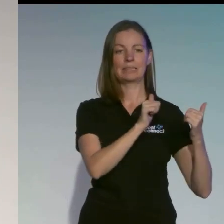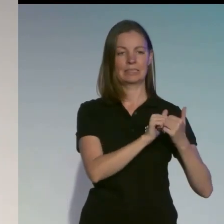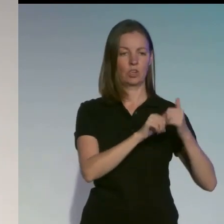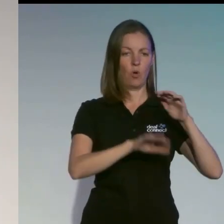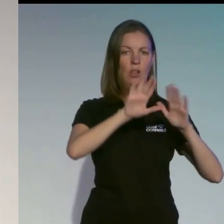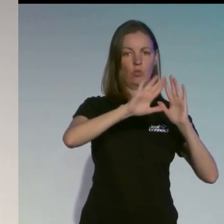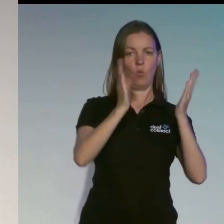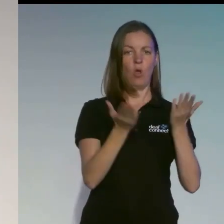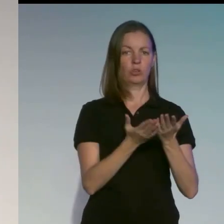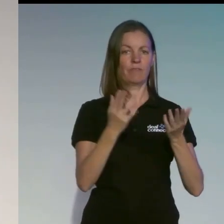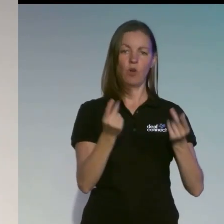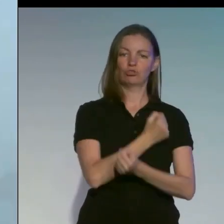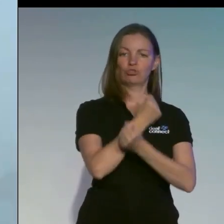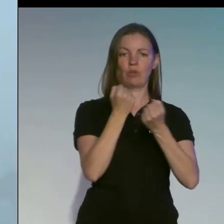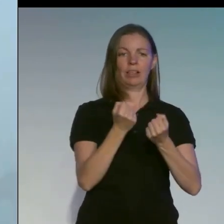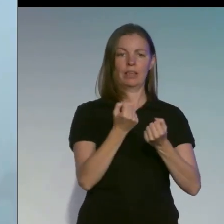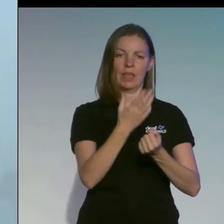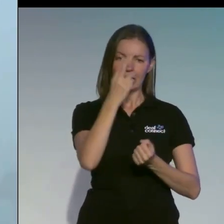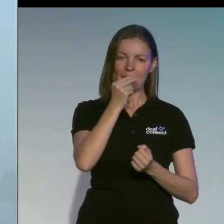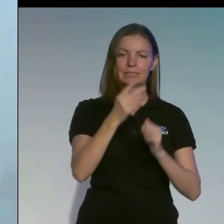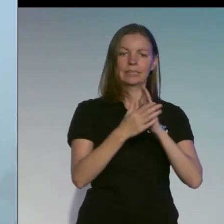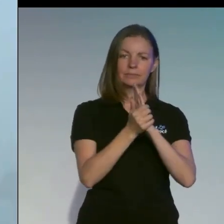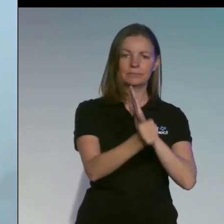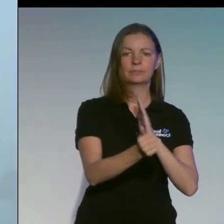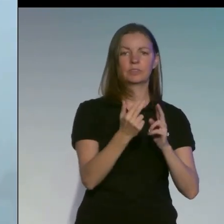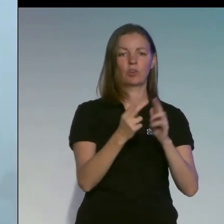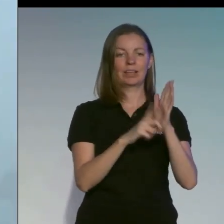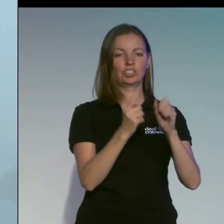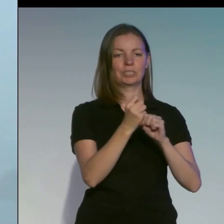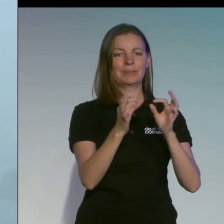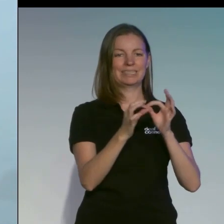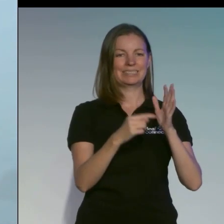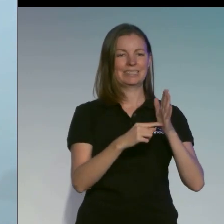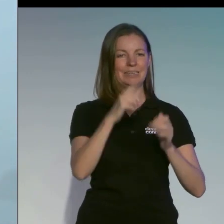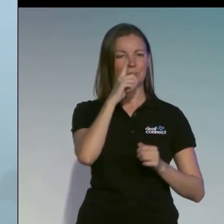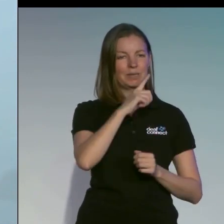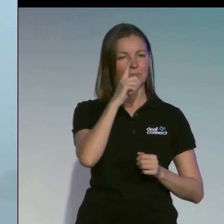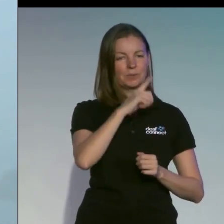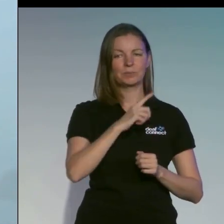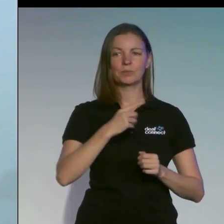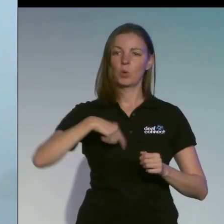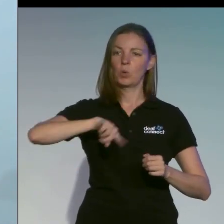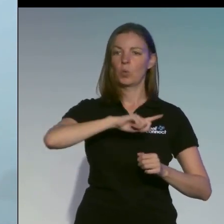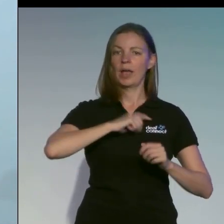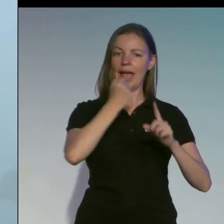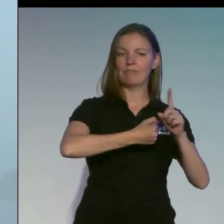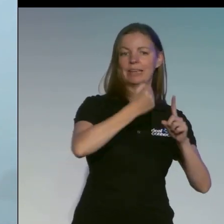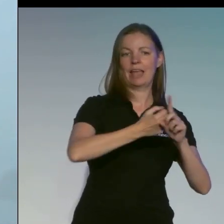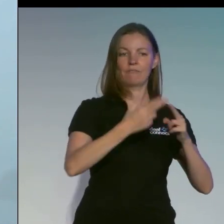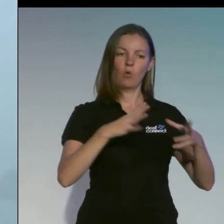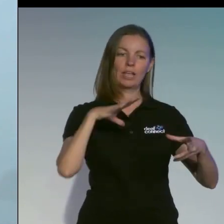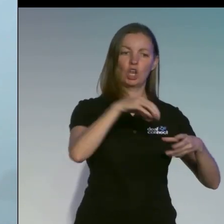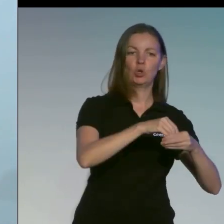of LGBTQ movements. We document and amplify human rights violations and advocate for inclusion and